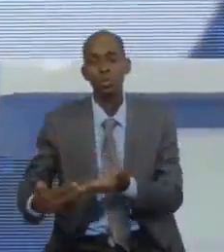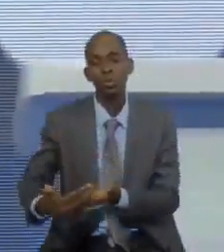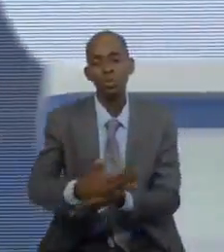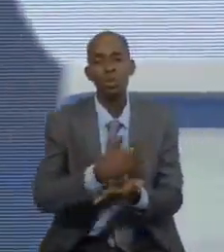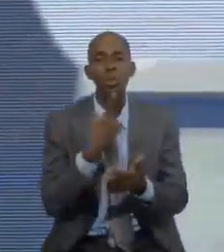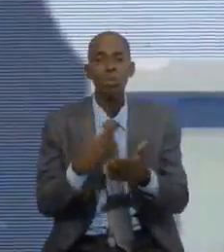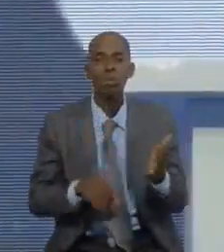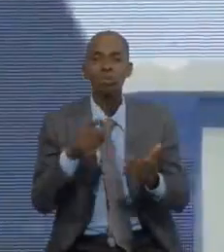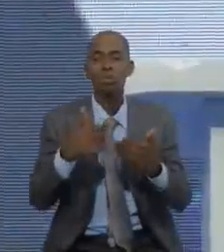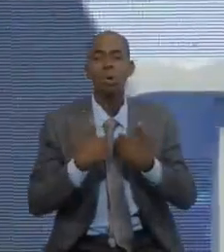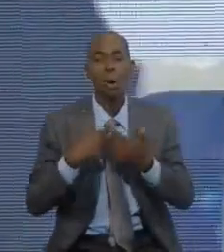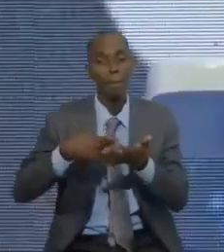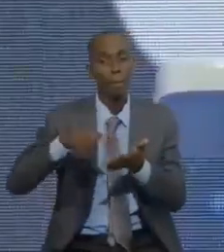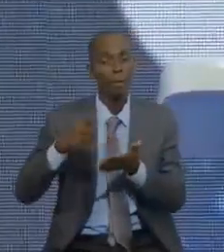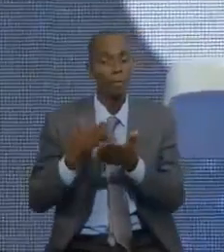for,